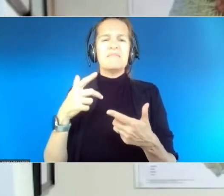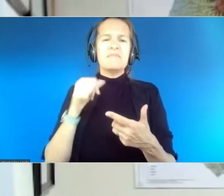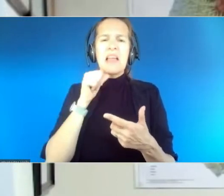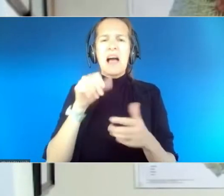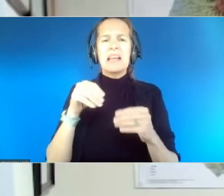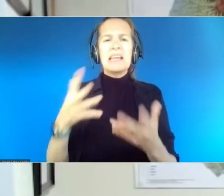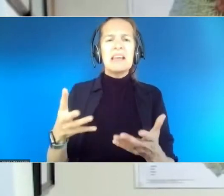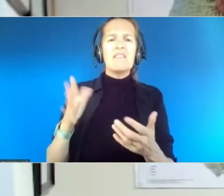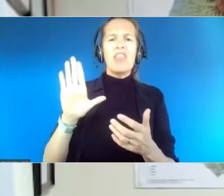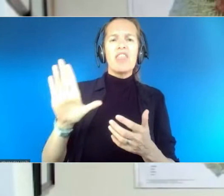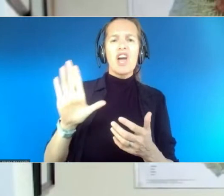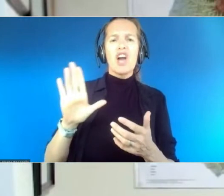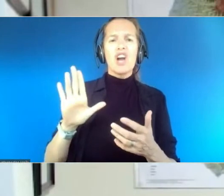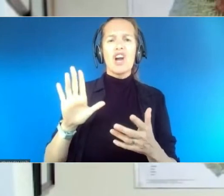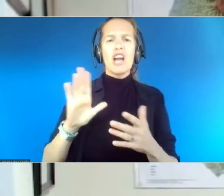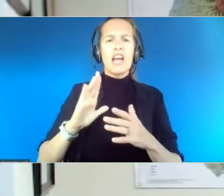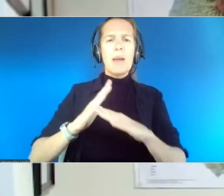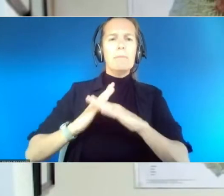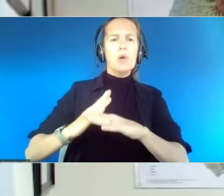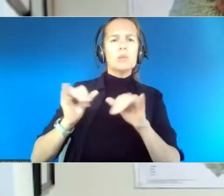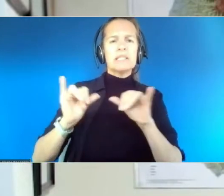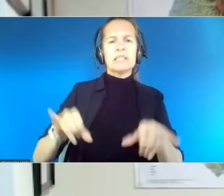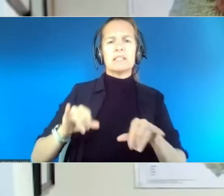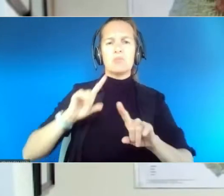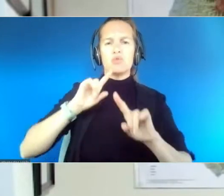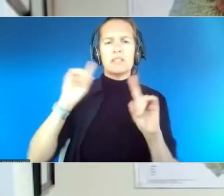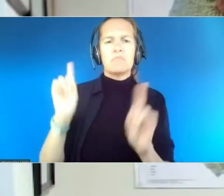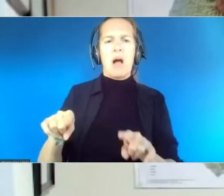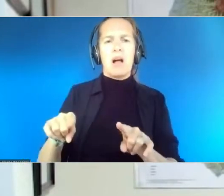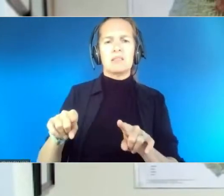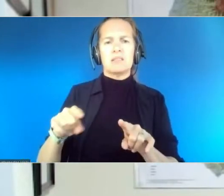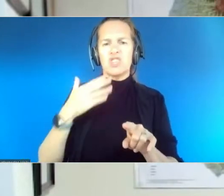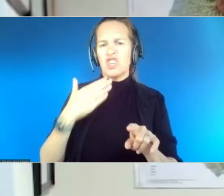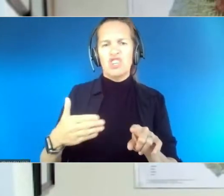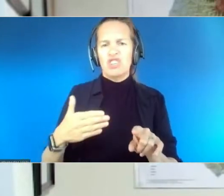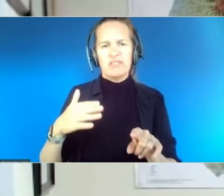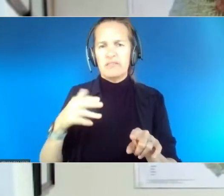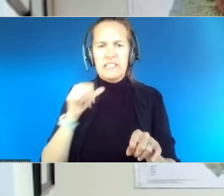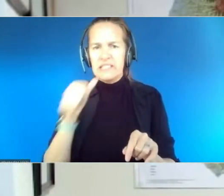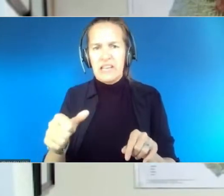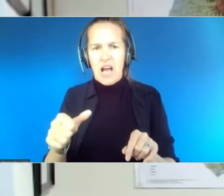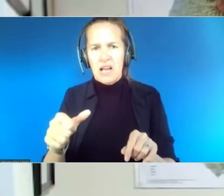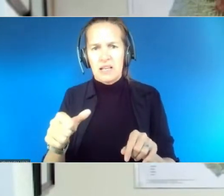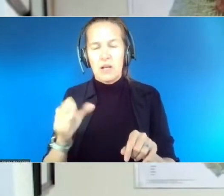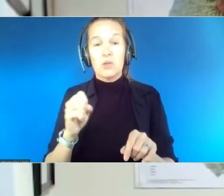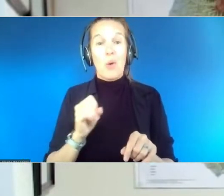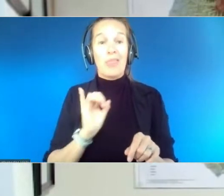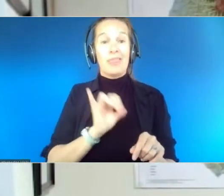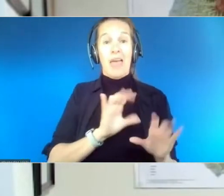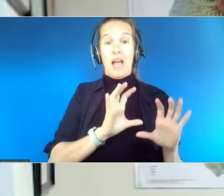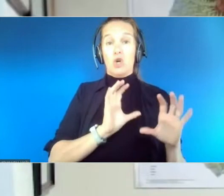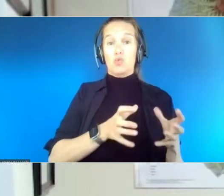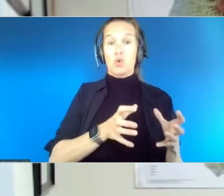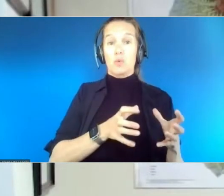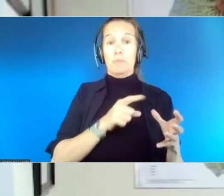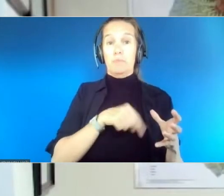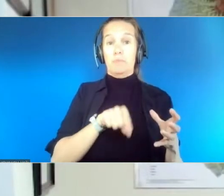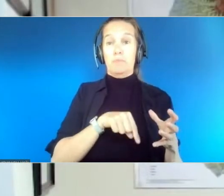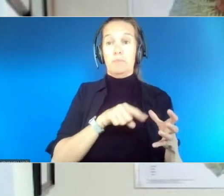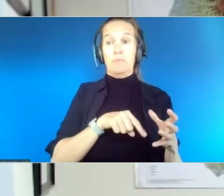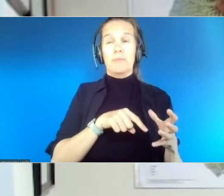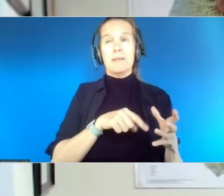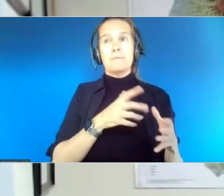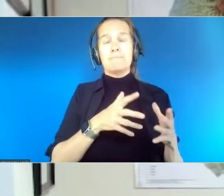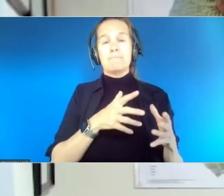or expected them to get. So for that group of people, we consider their vaccine